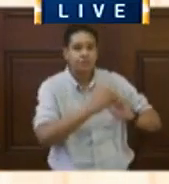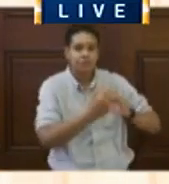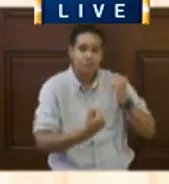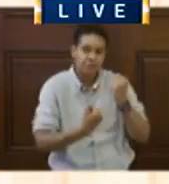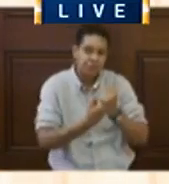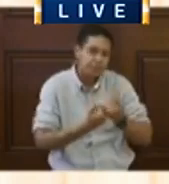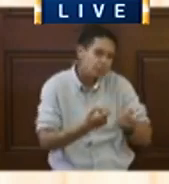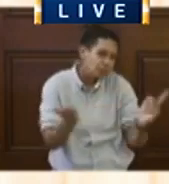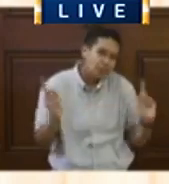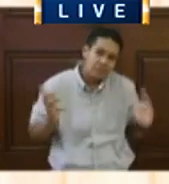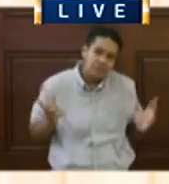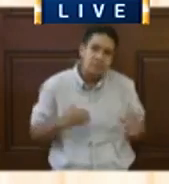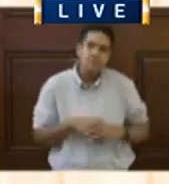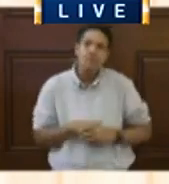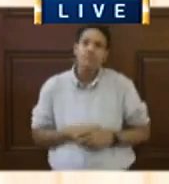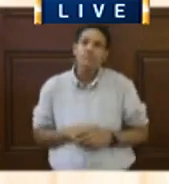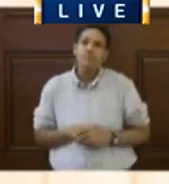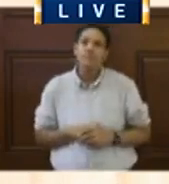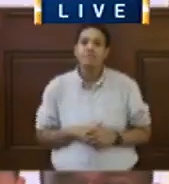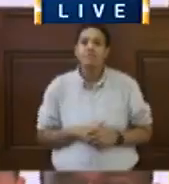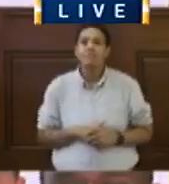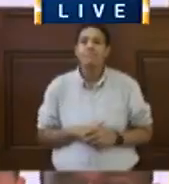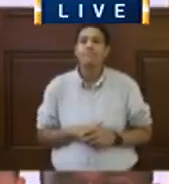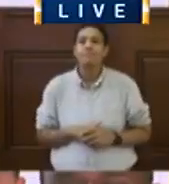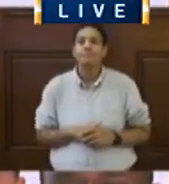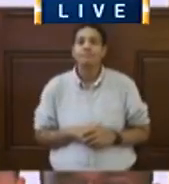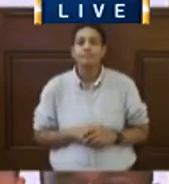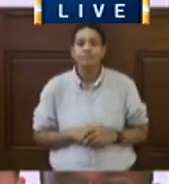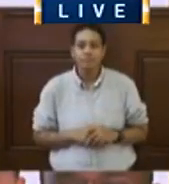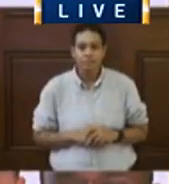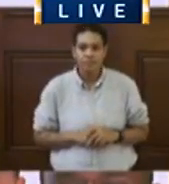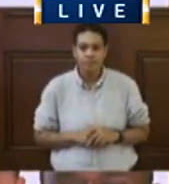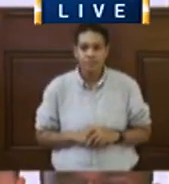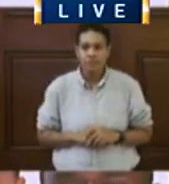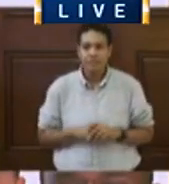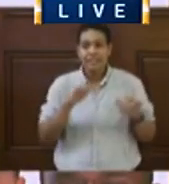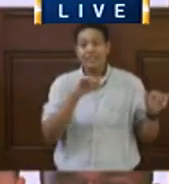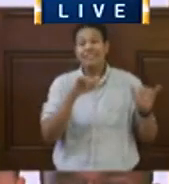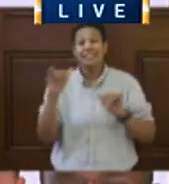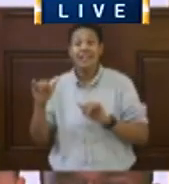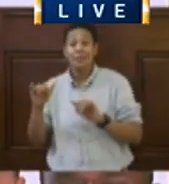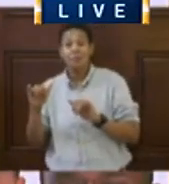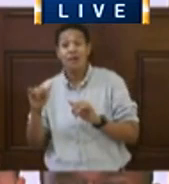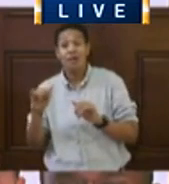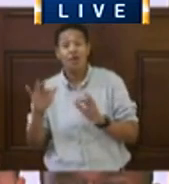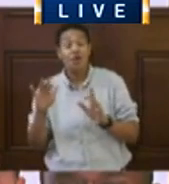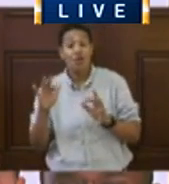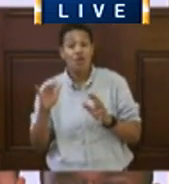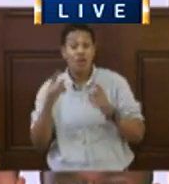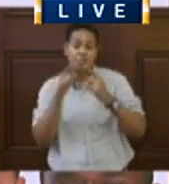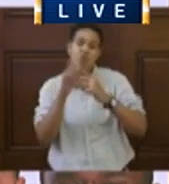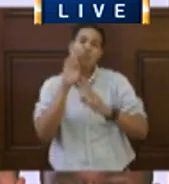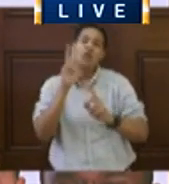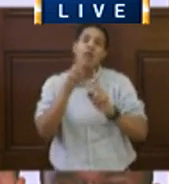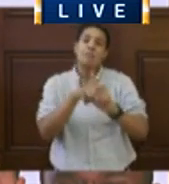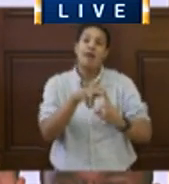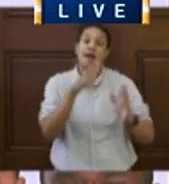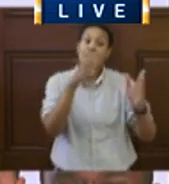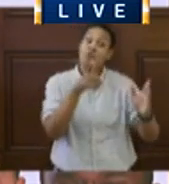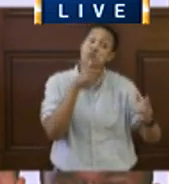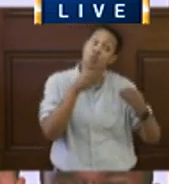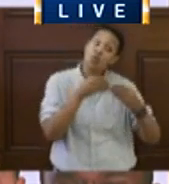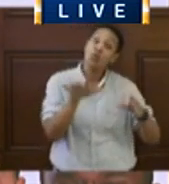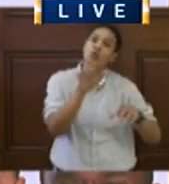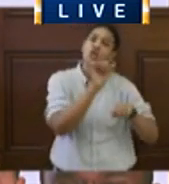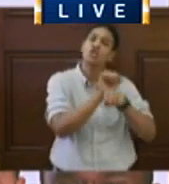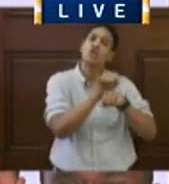do that. So the similar principle will apply. Persons who have lost their jobs due to COVID.